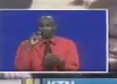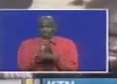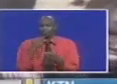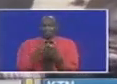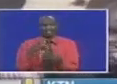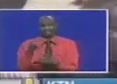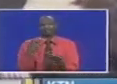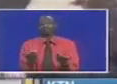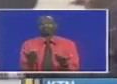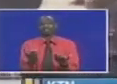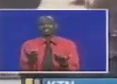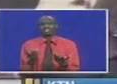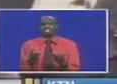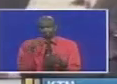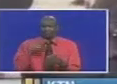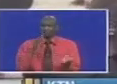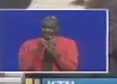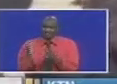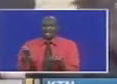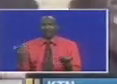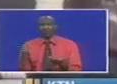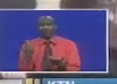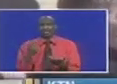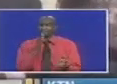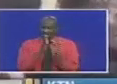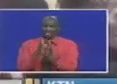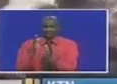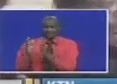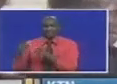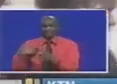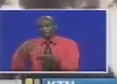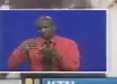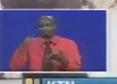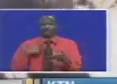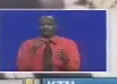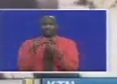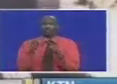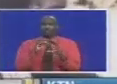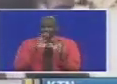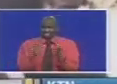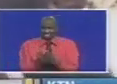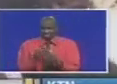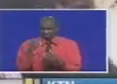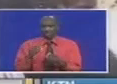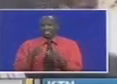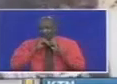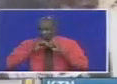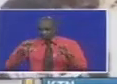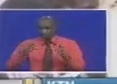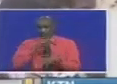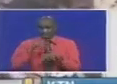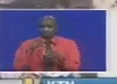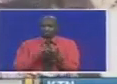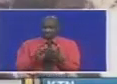don't really come in, so long as they prepare plans which are approved by the control of budgets. The Devolution and Planning Principal